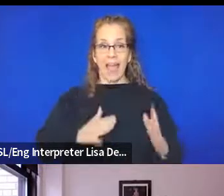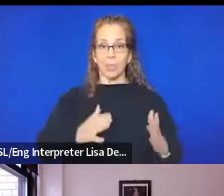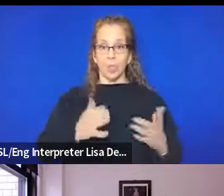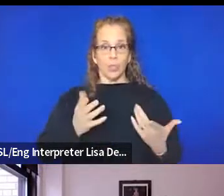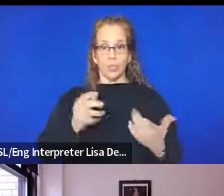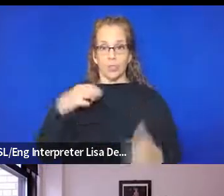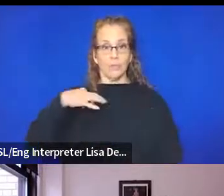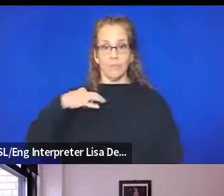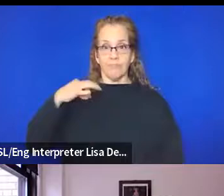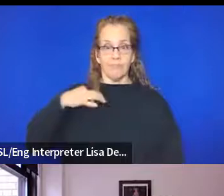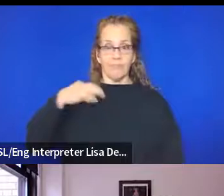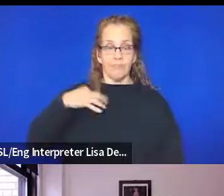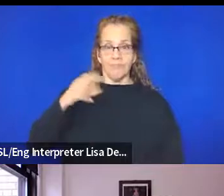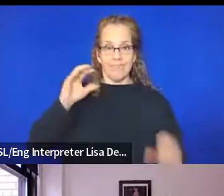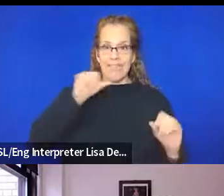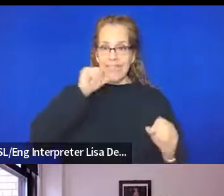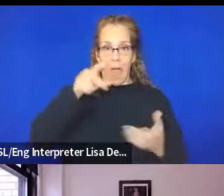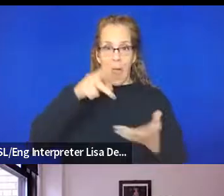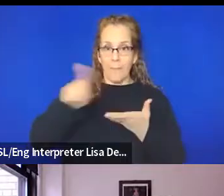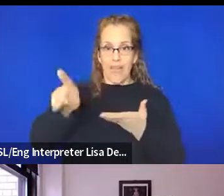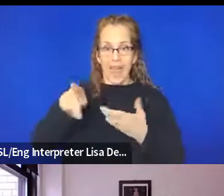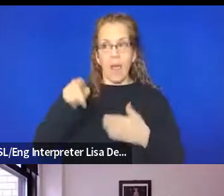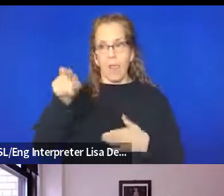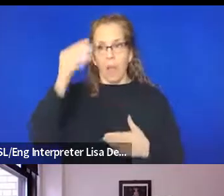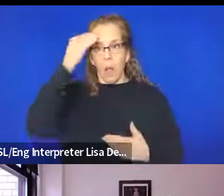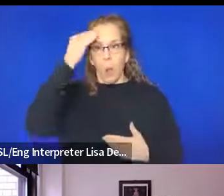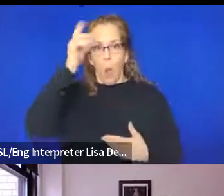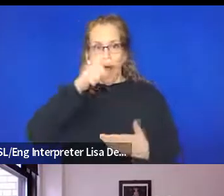because they know that I, need to do the rehearsal